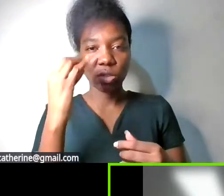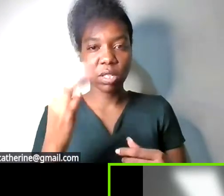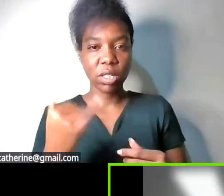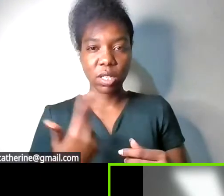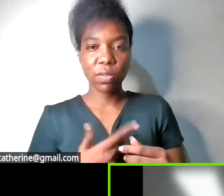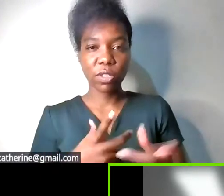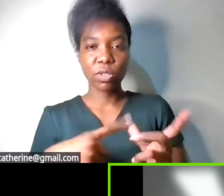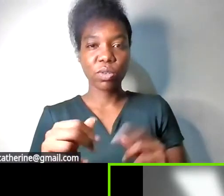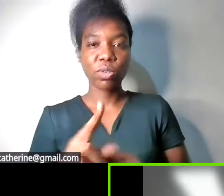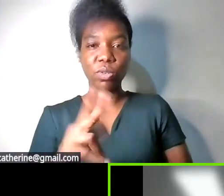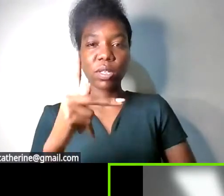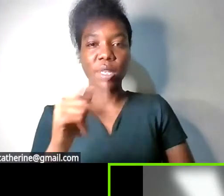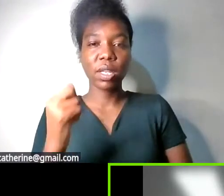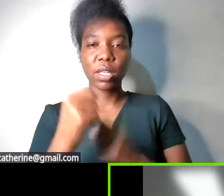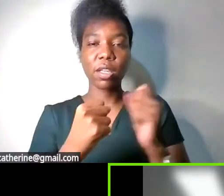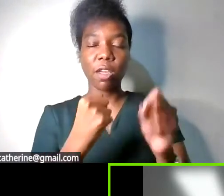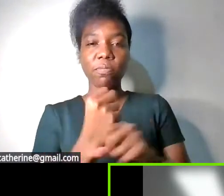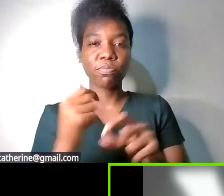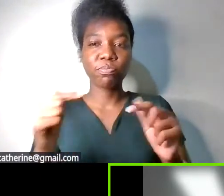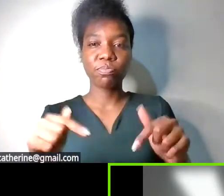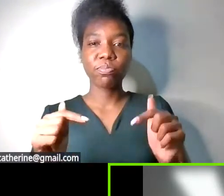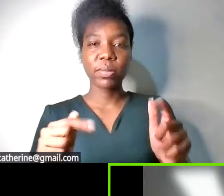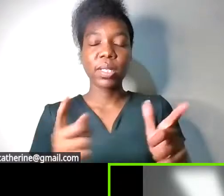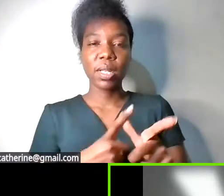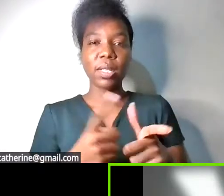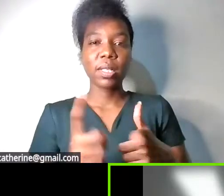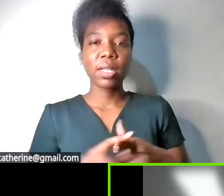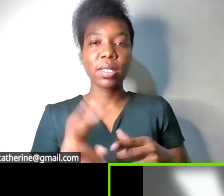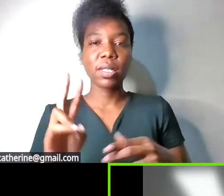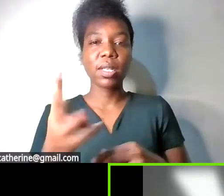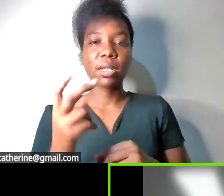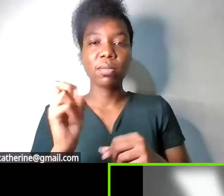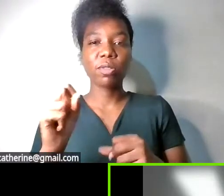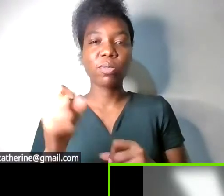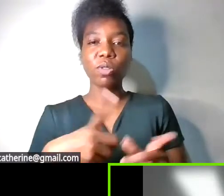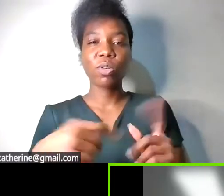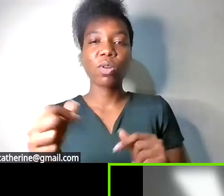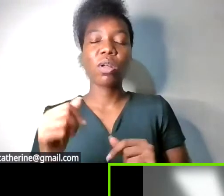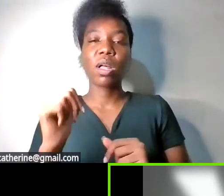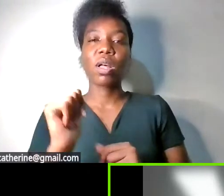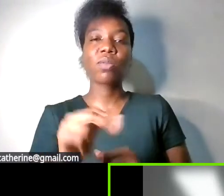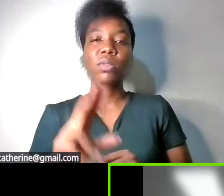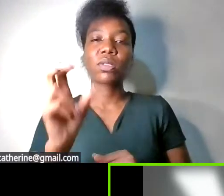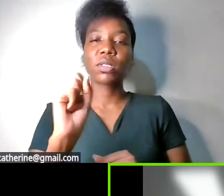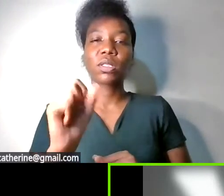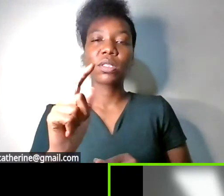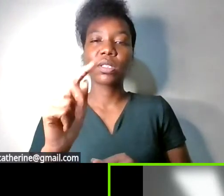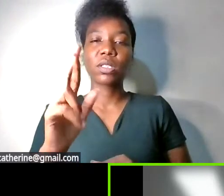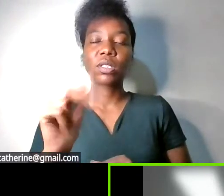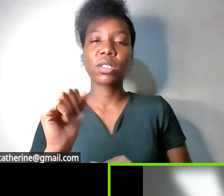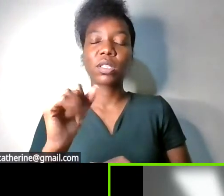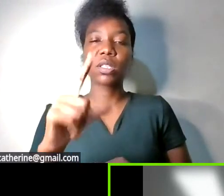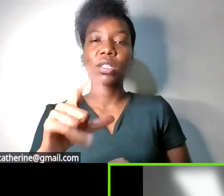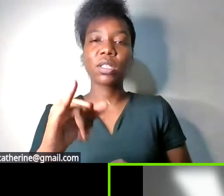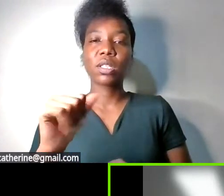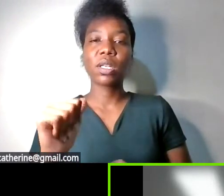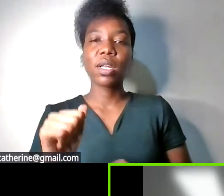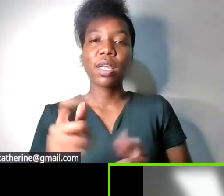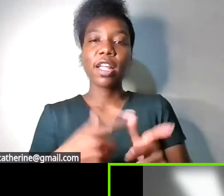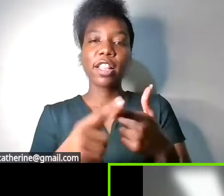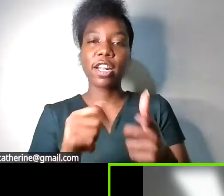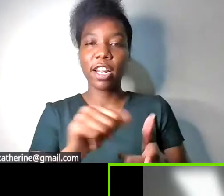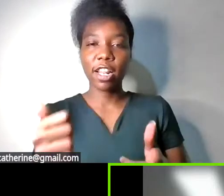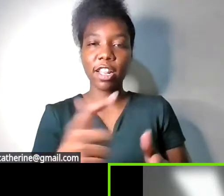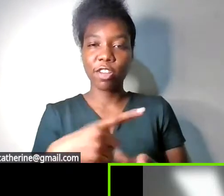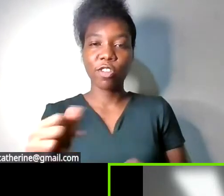this year, and then the second largest one will be in Australia, and a few of them is going to United States.